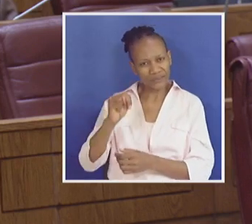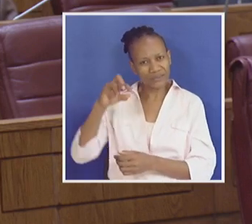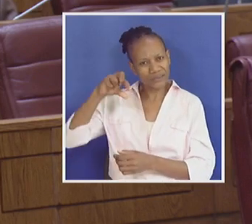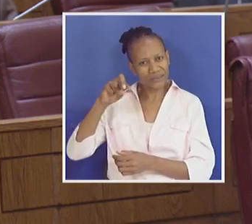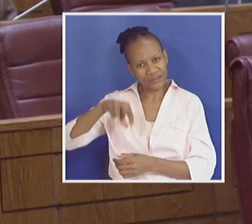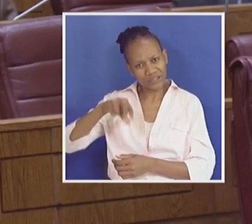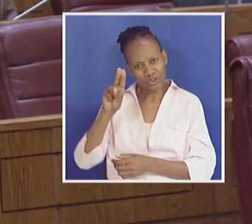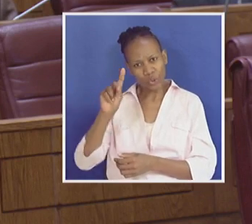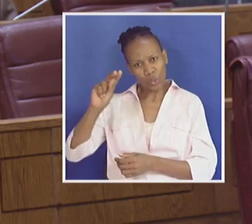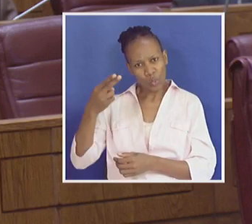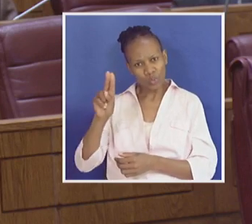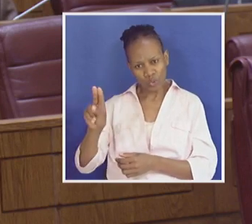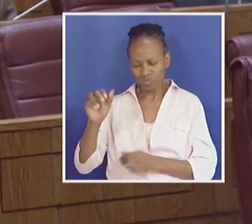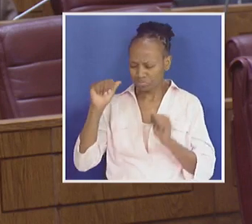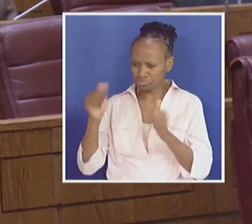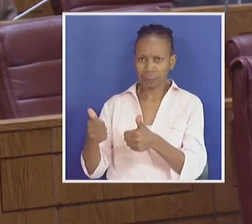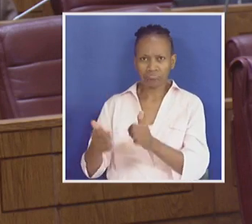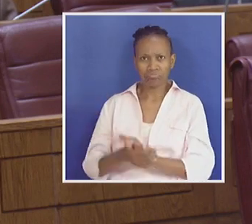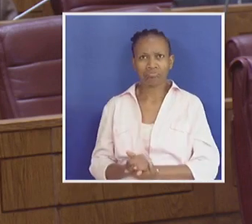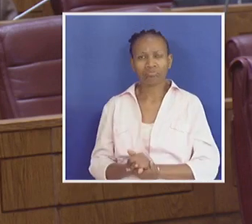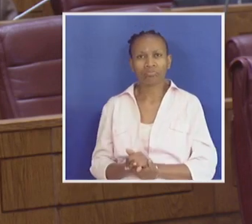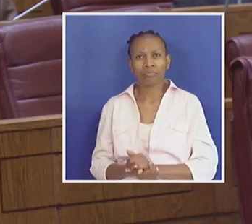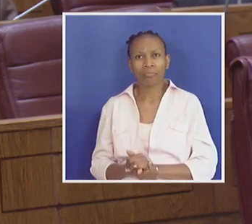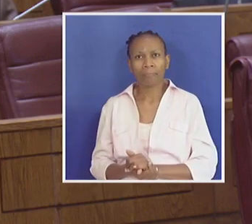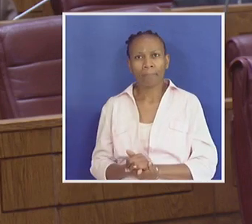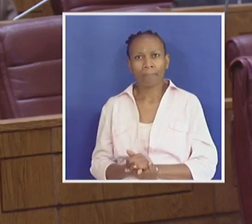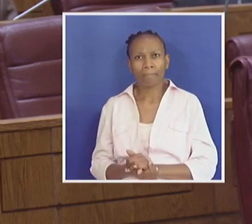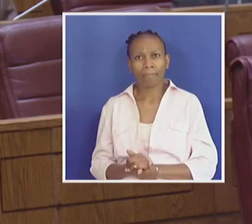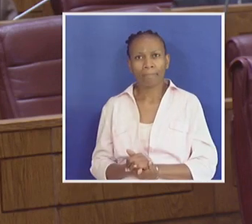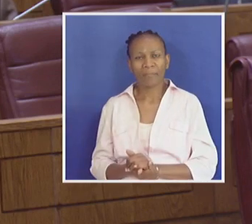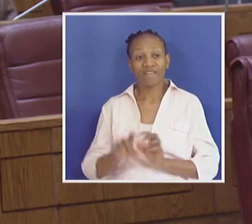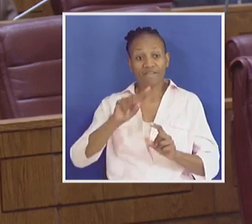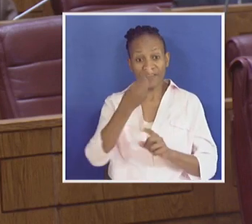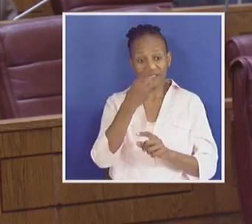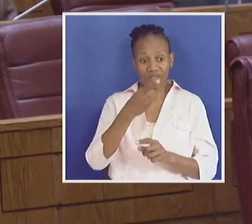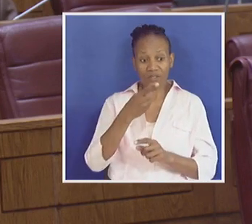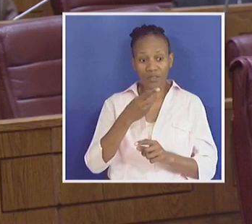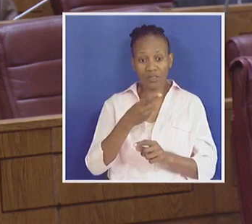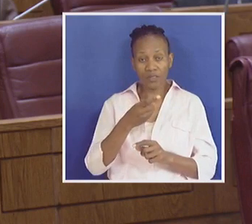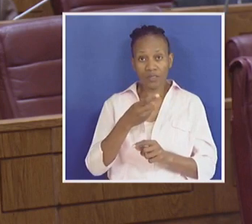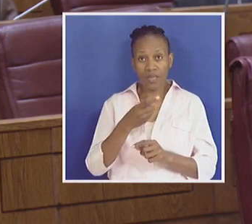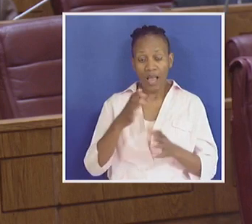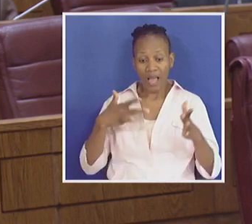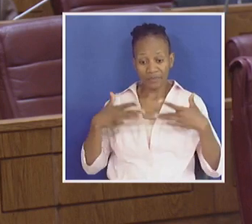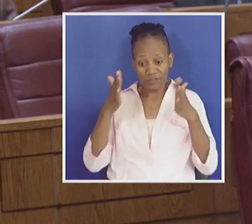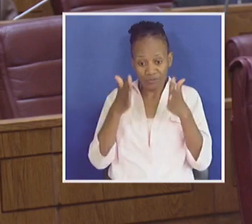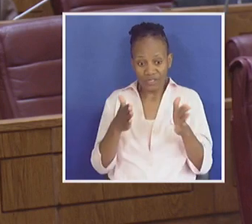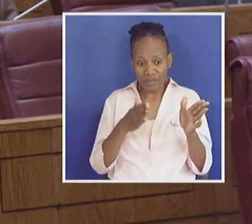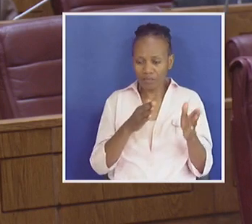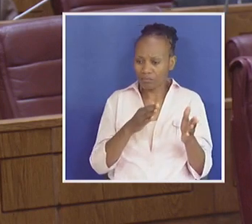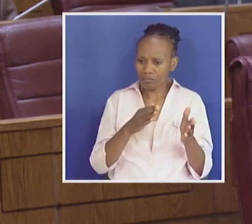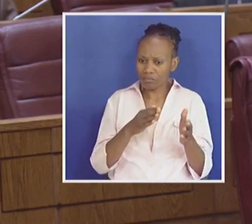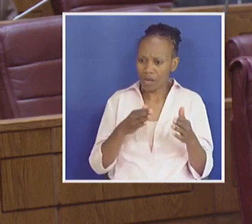first sent an administrator to assist that municipality